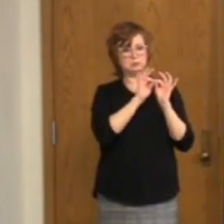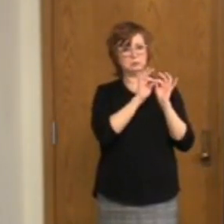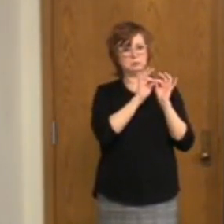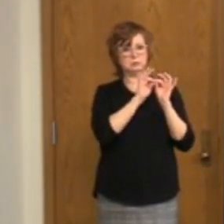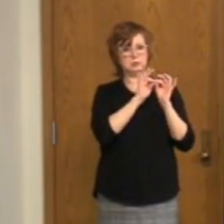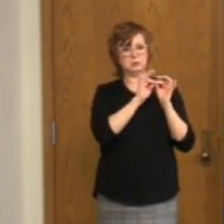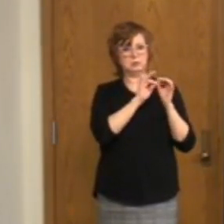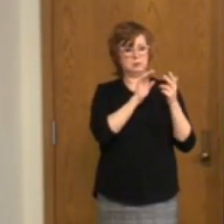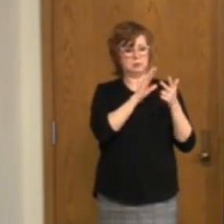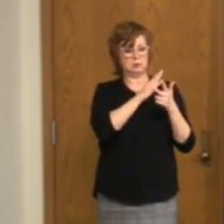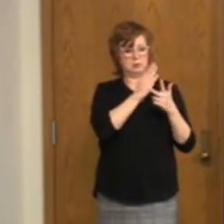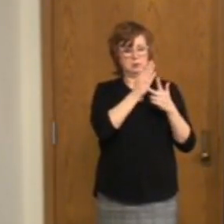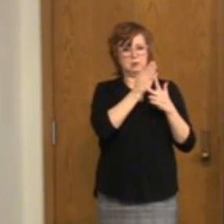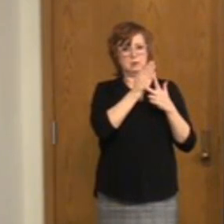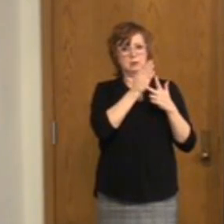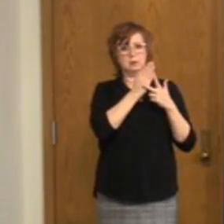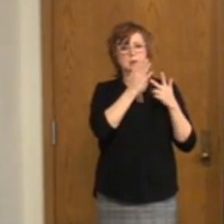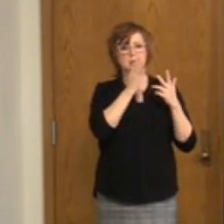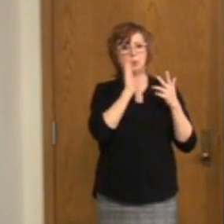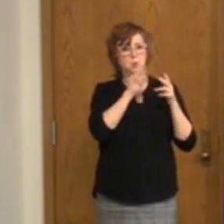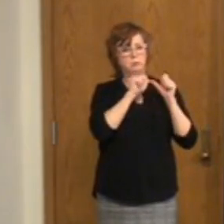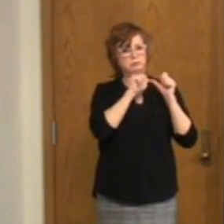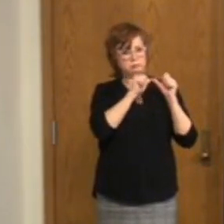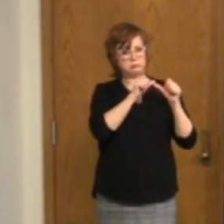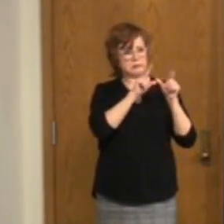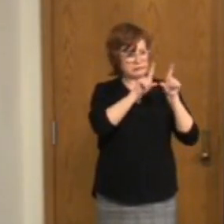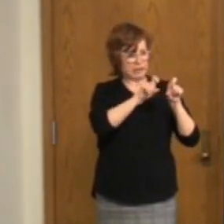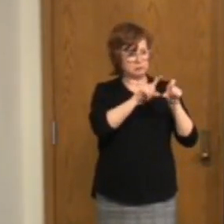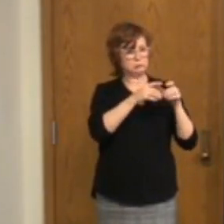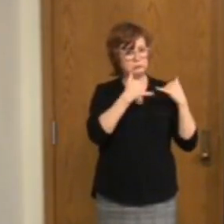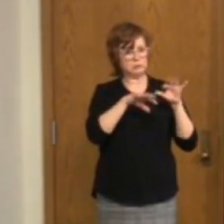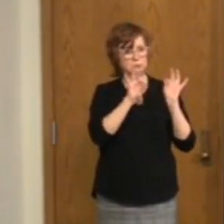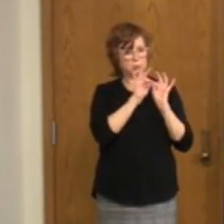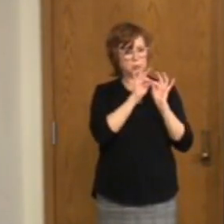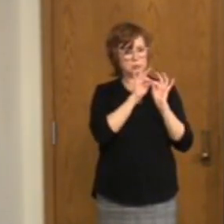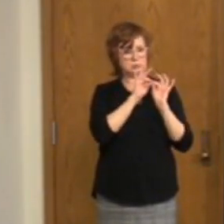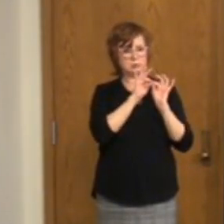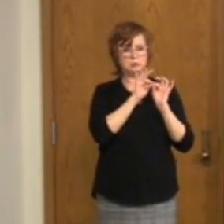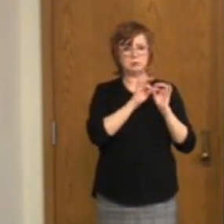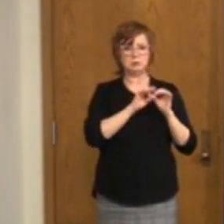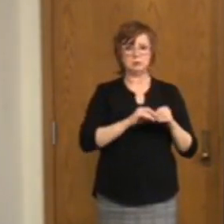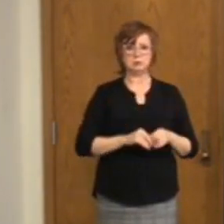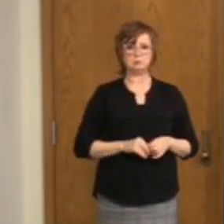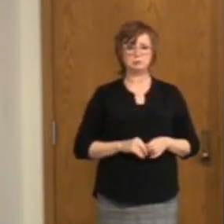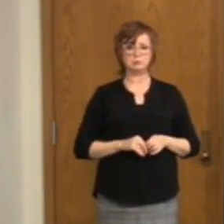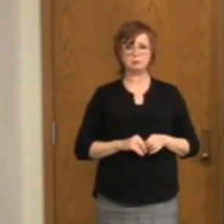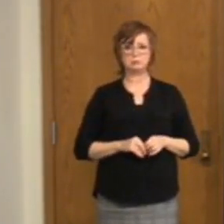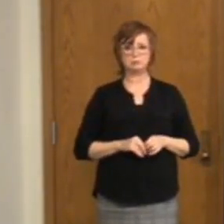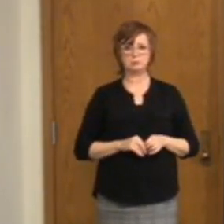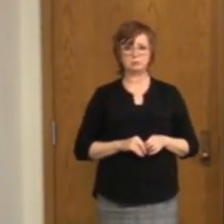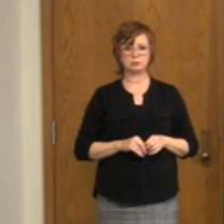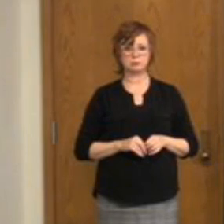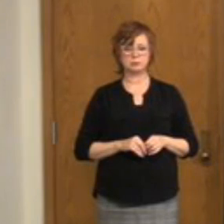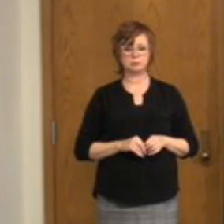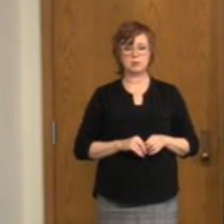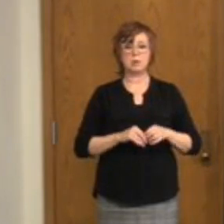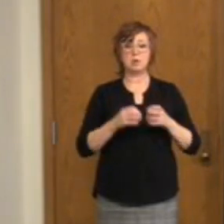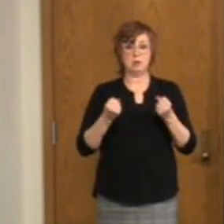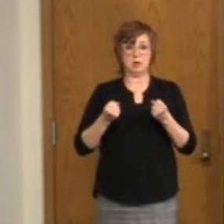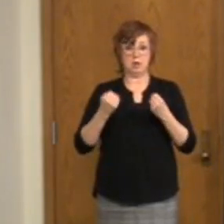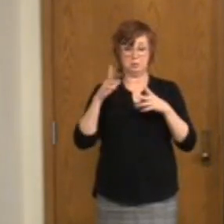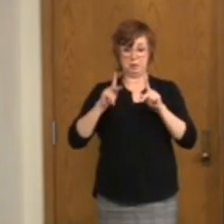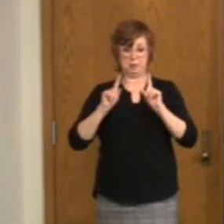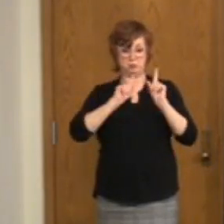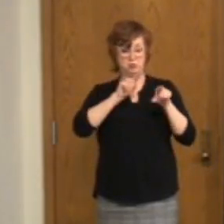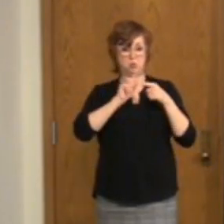remains strong. They're able to manage with these lower number of cases. Testing is going to be critical. Our testing rates are good. They can be